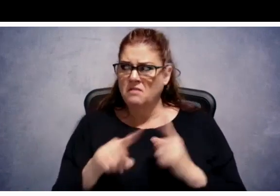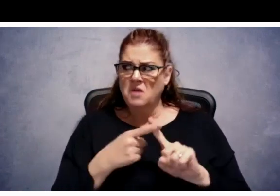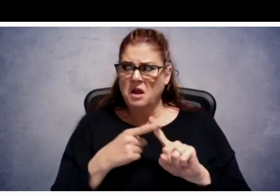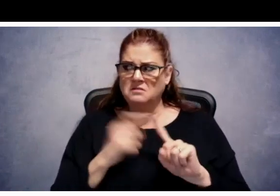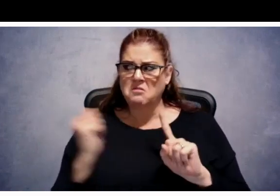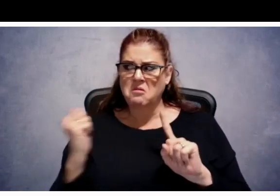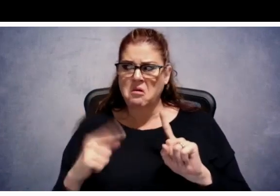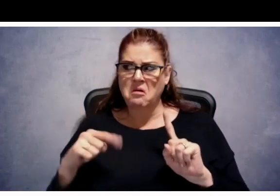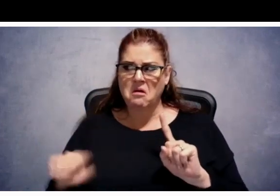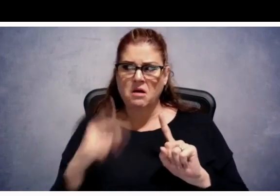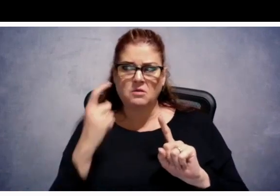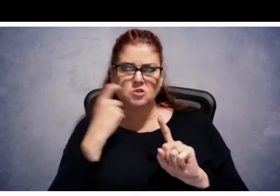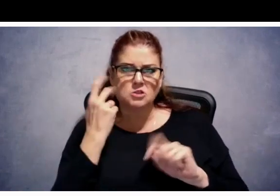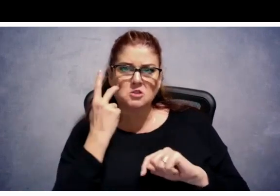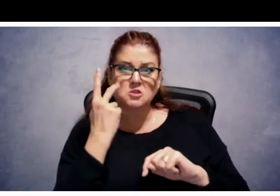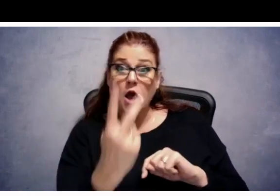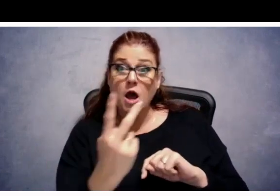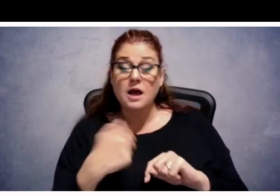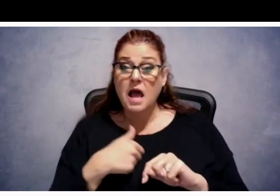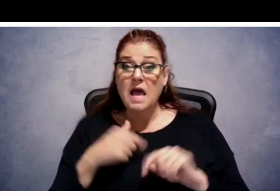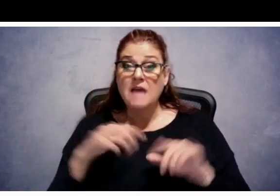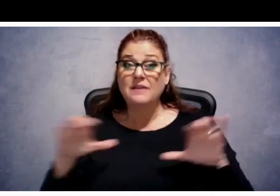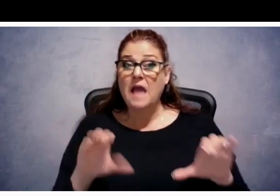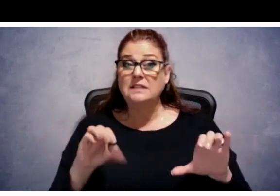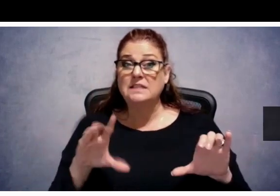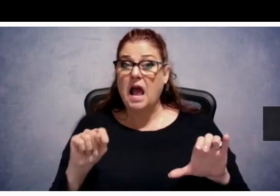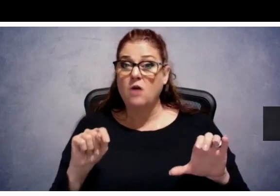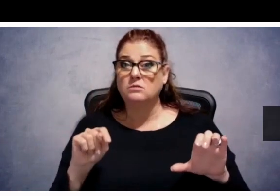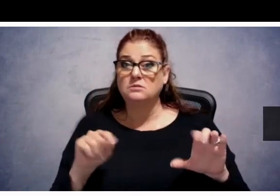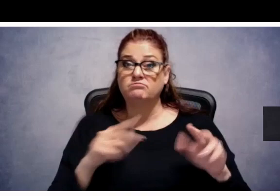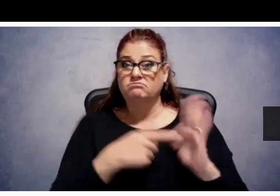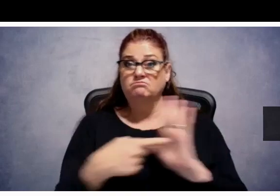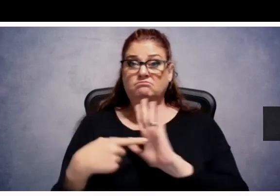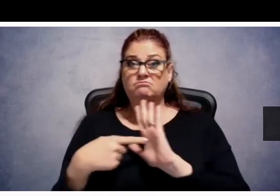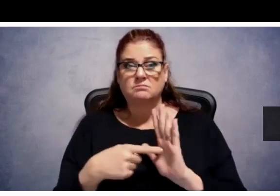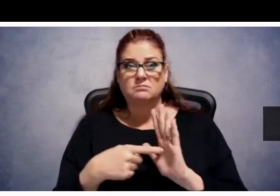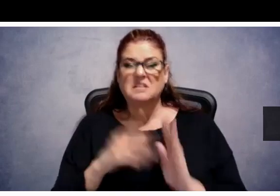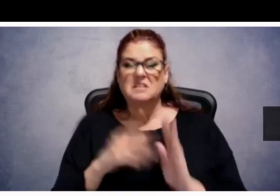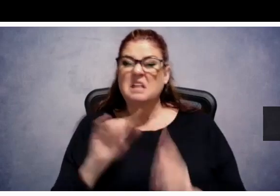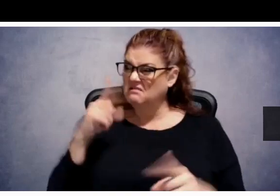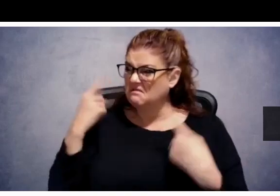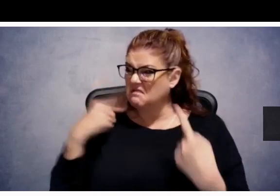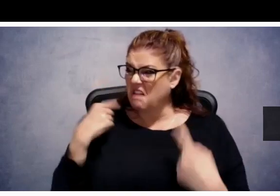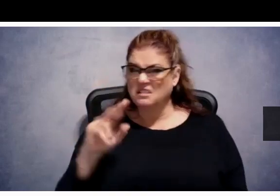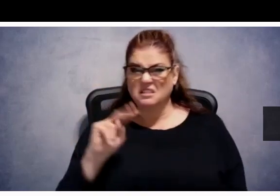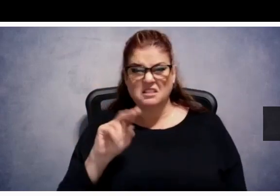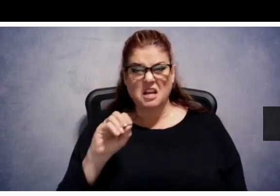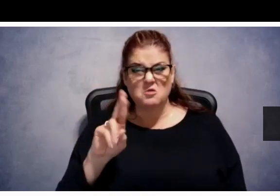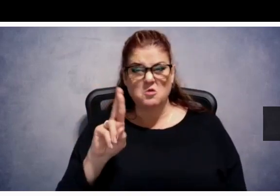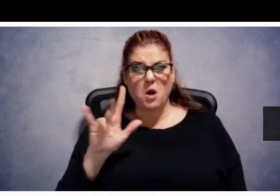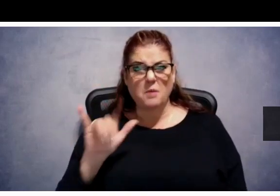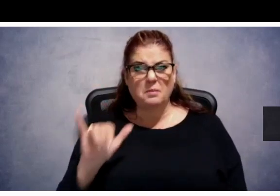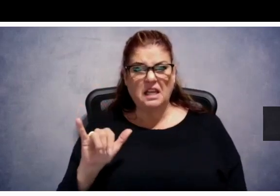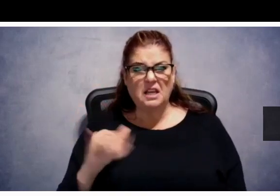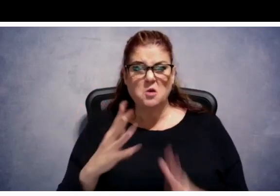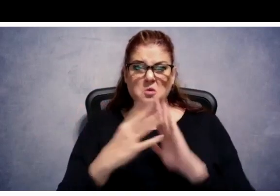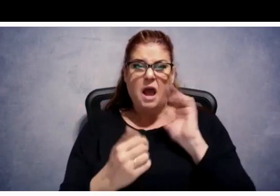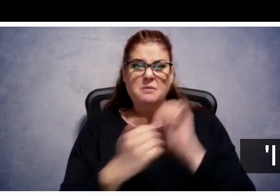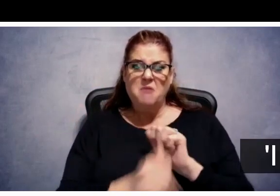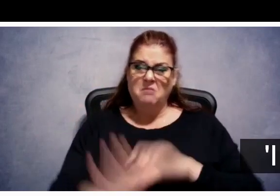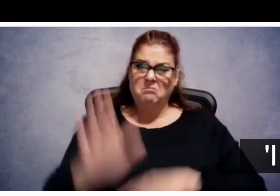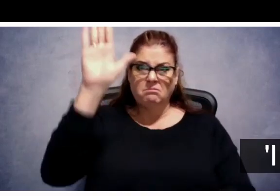all about what I'd seen. I even acted it out. "That's nuts," said Norby, who copied my